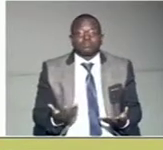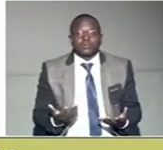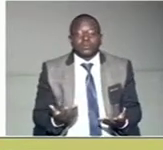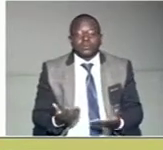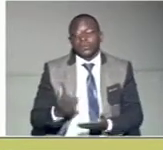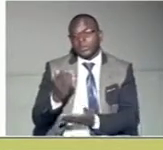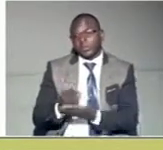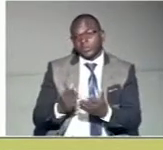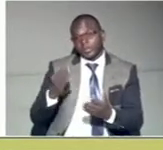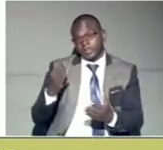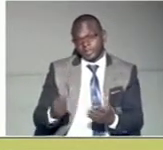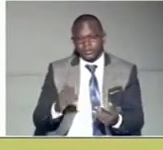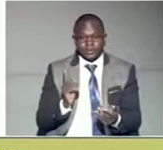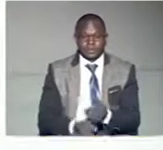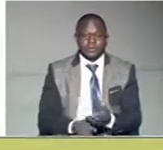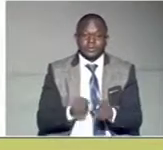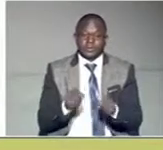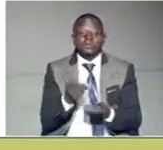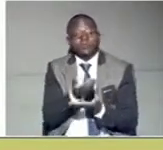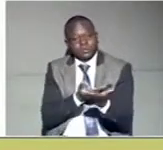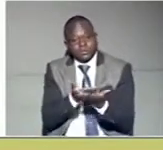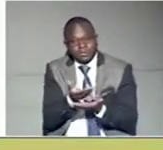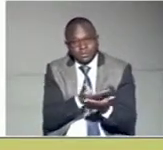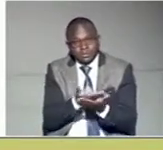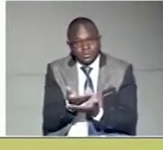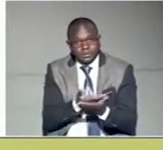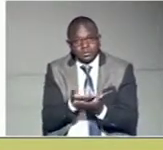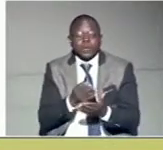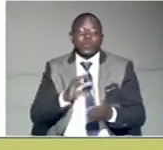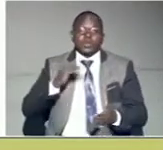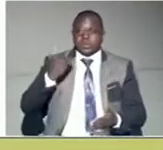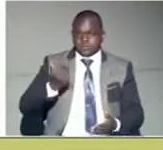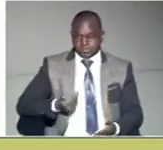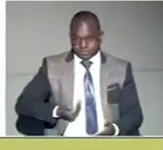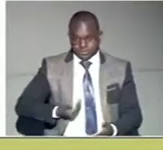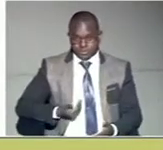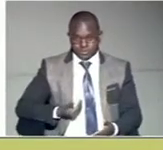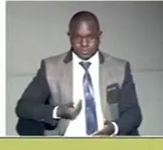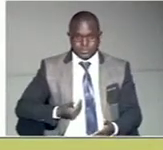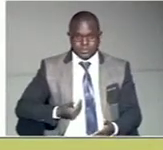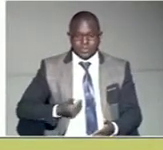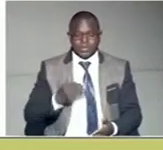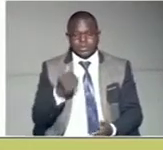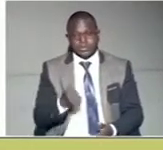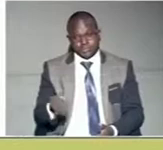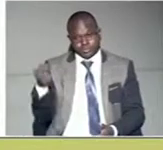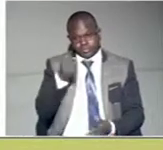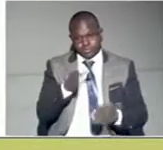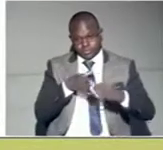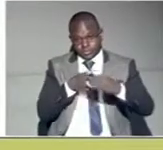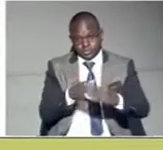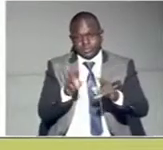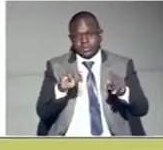Some of the things you'll get from this interaction with the women who are making it to leadership positions in the